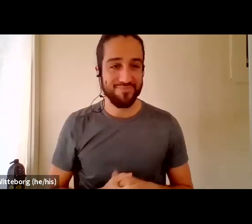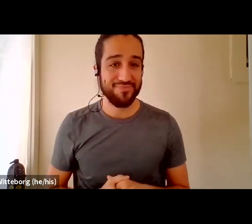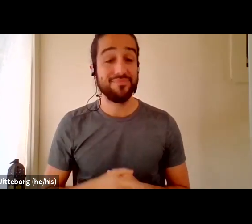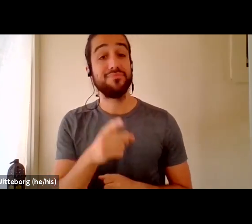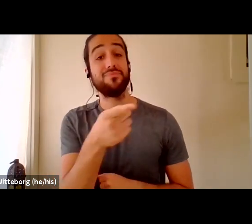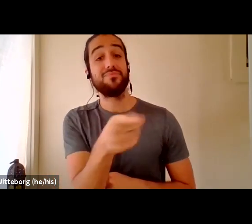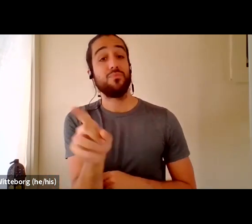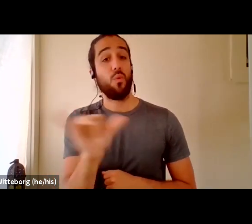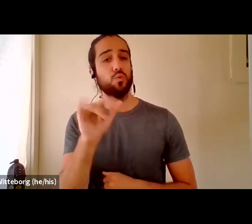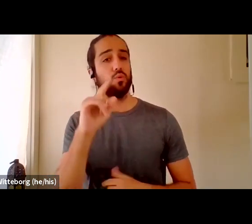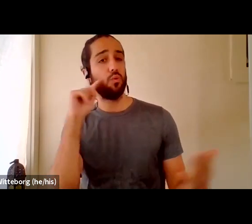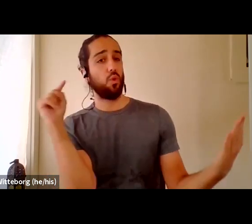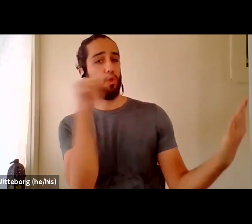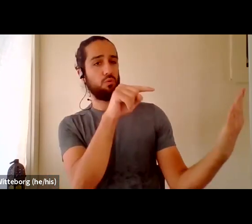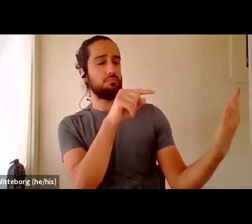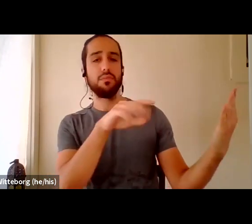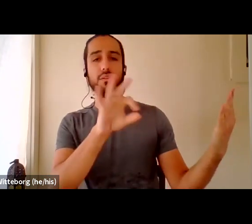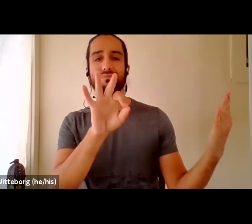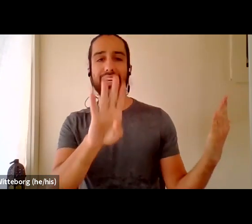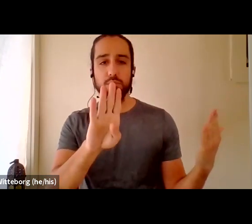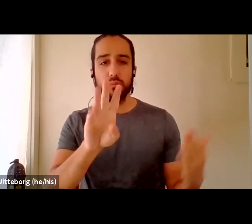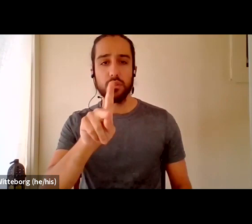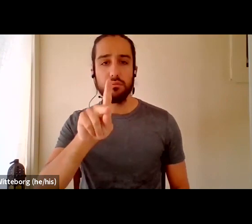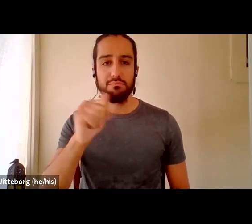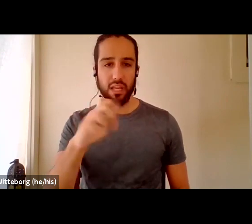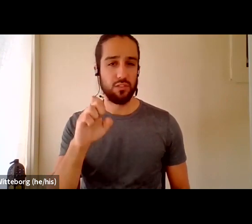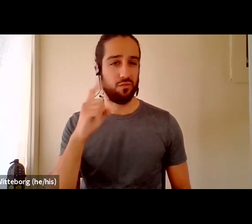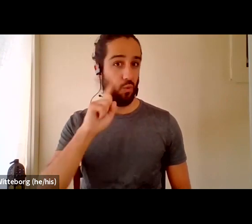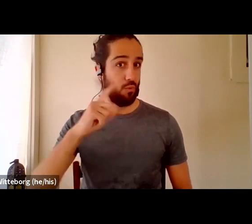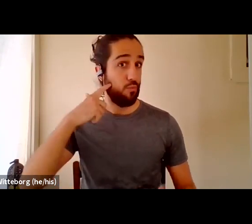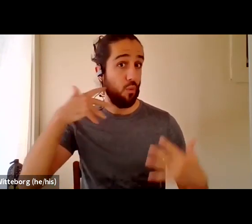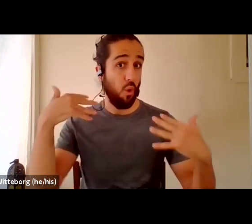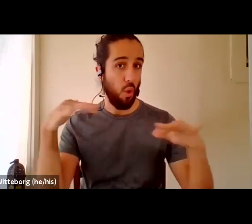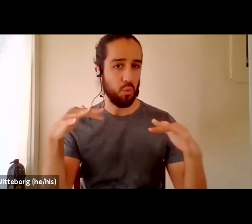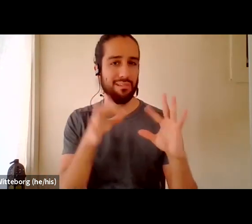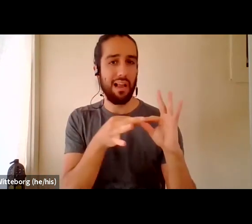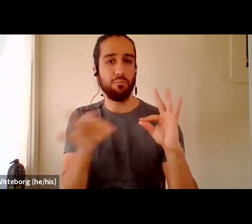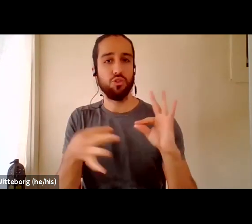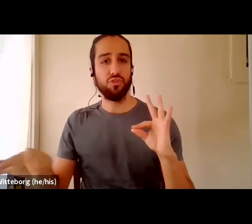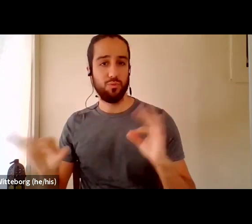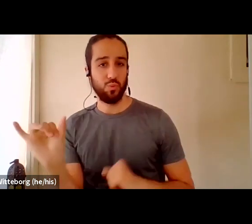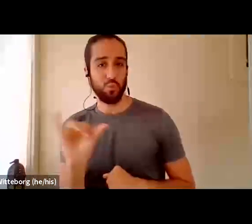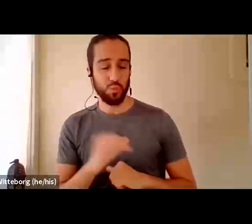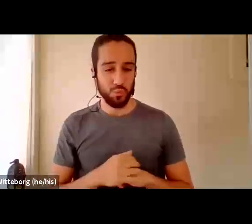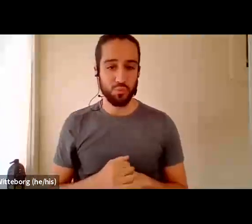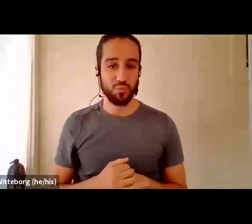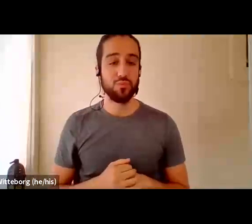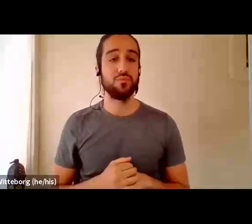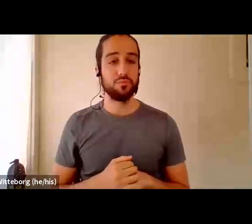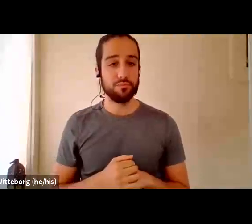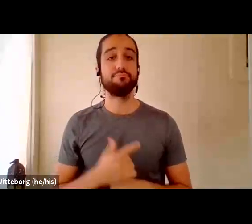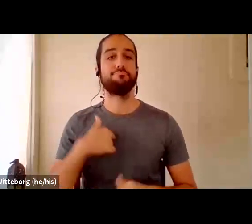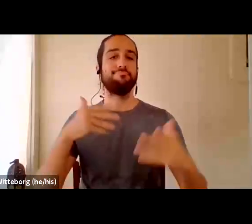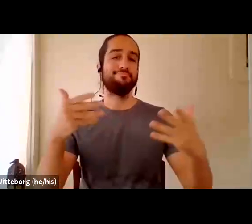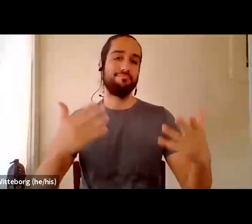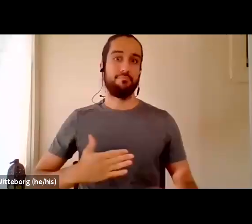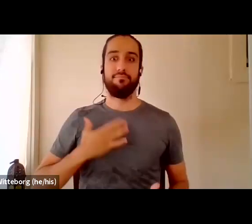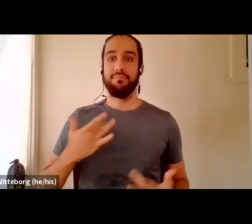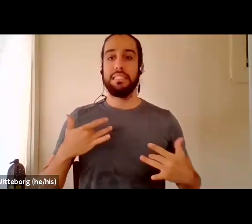also head over to our Facebook page for audio captioning if you like. I'm very excited to welcome our speakers